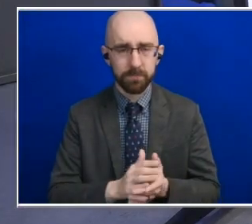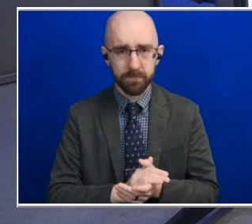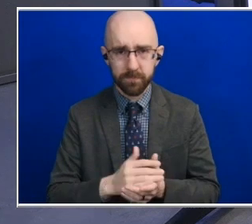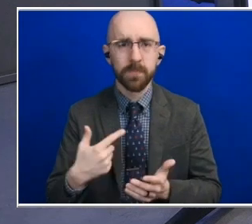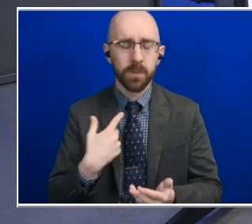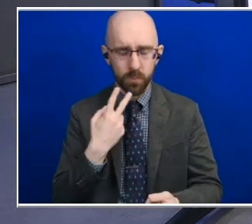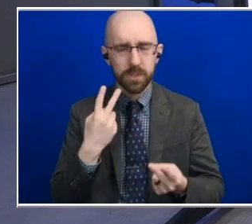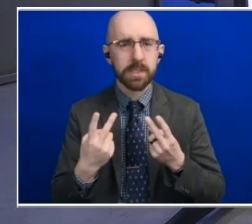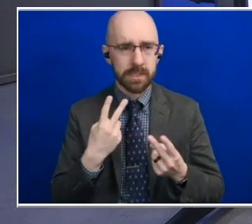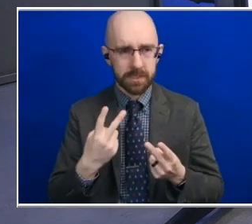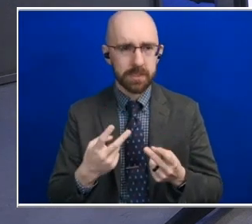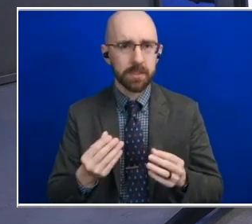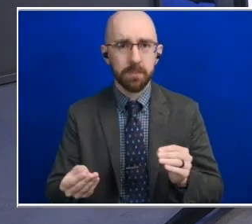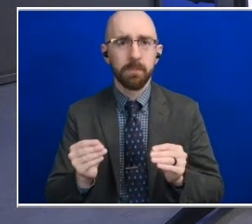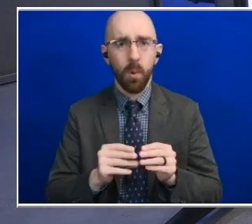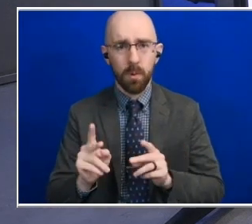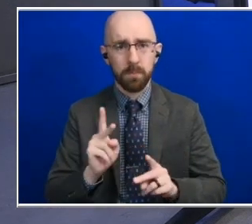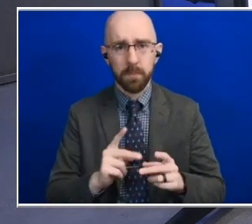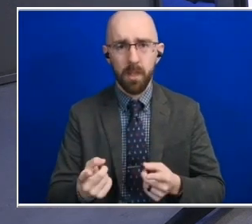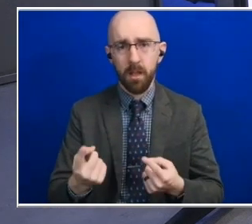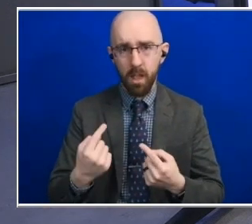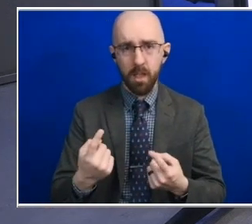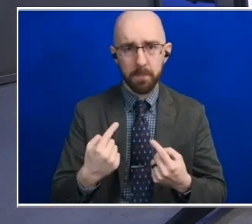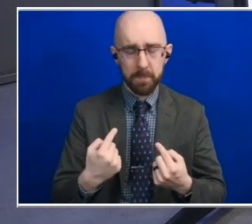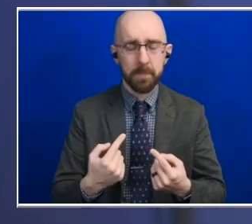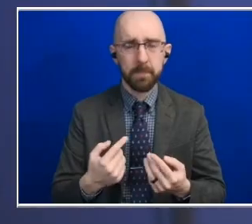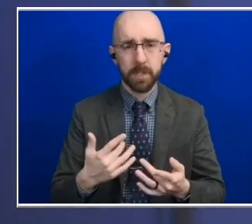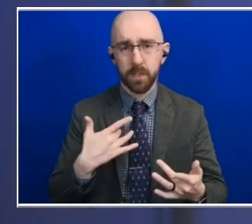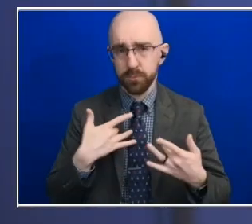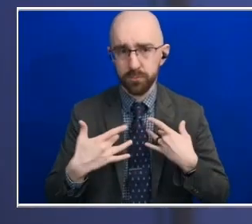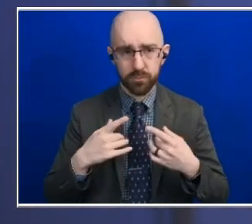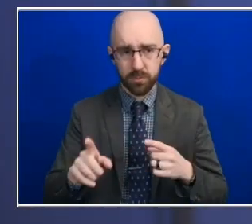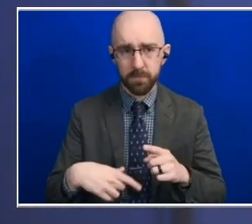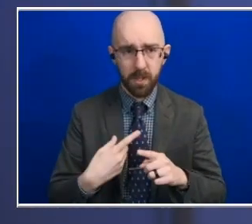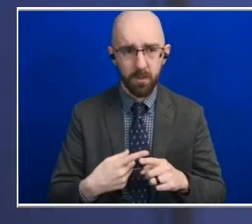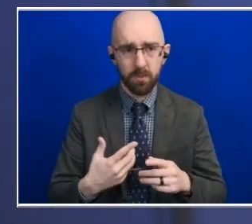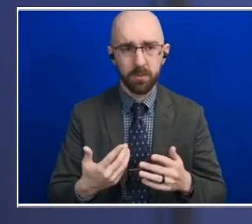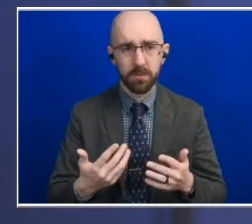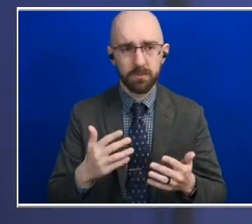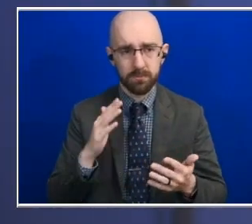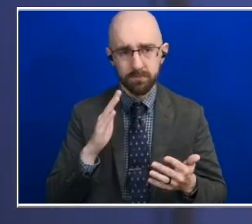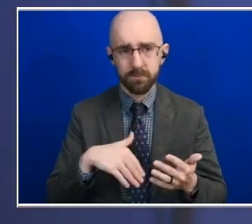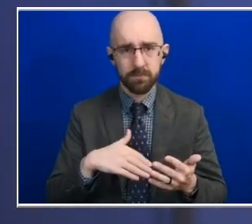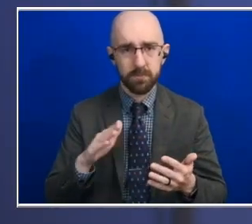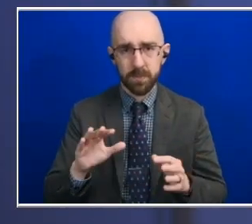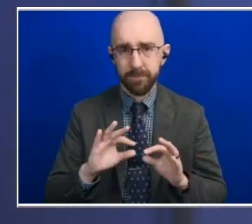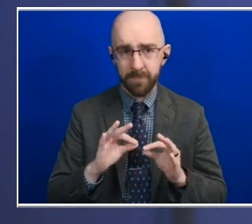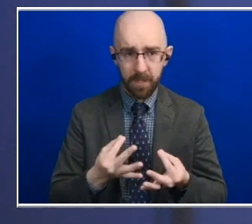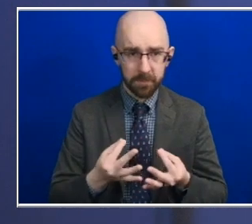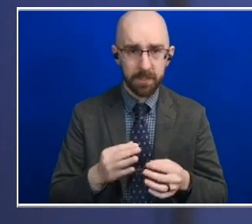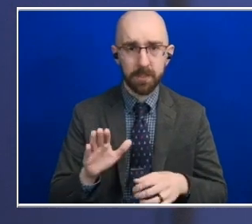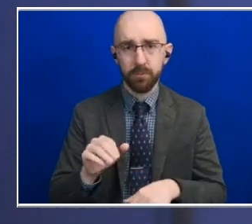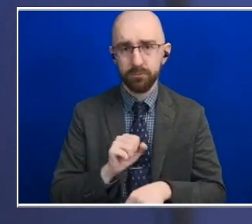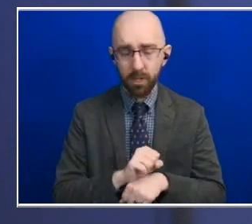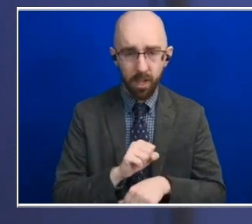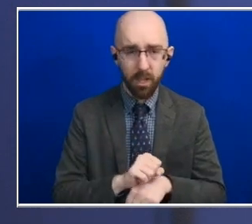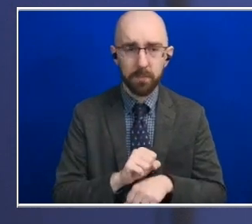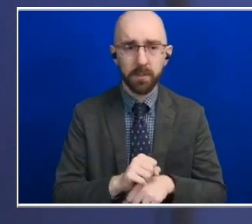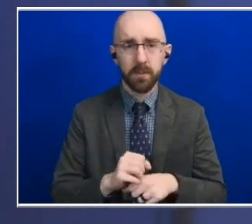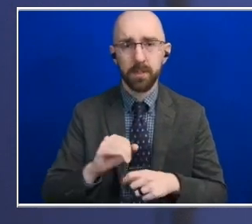more people coming in concerned about their family, their jobs, their